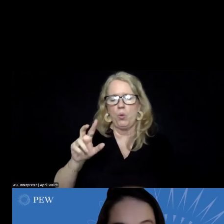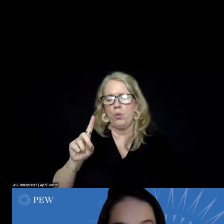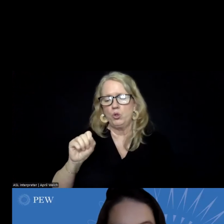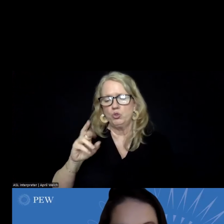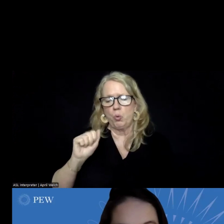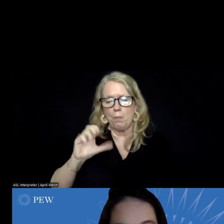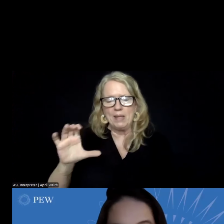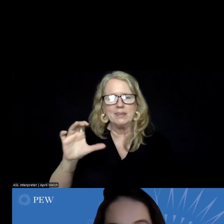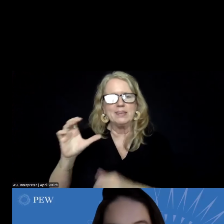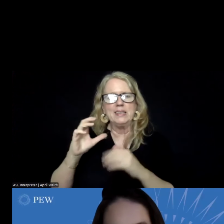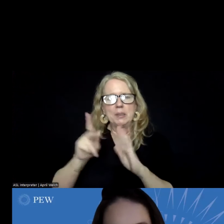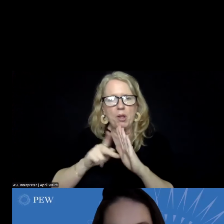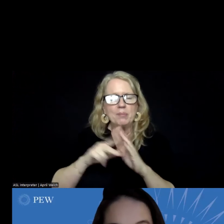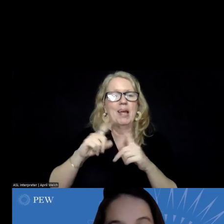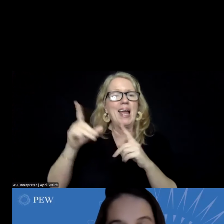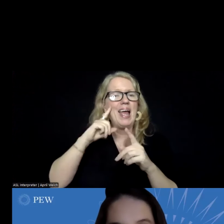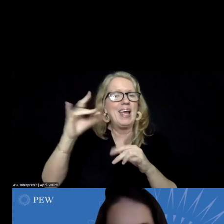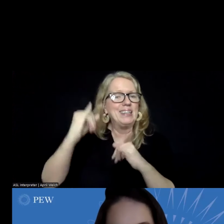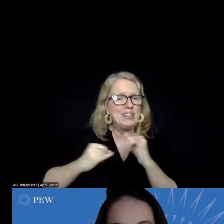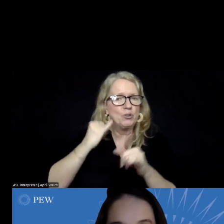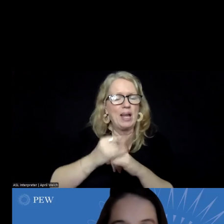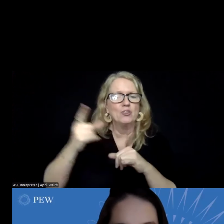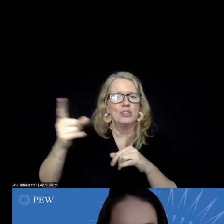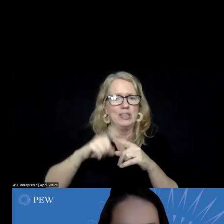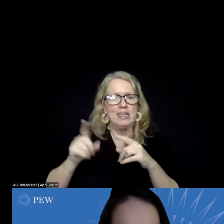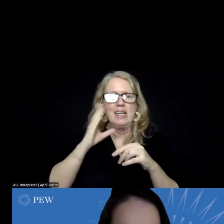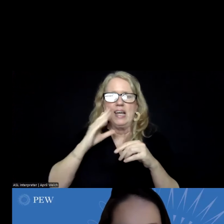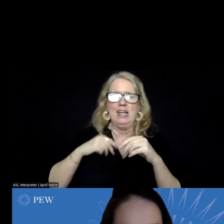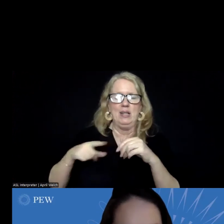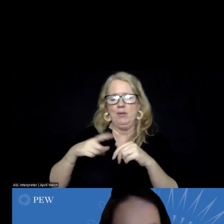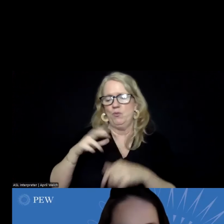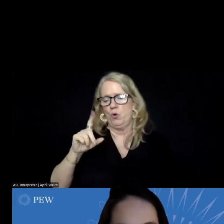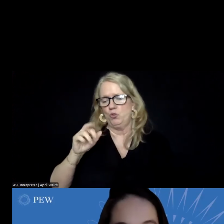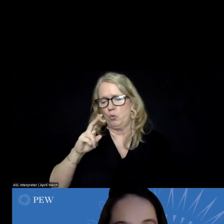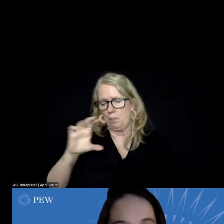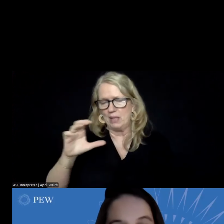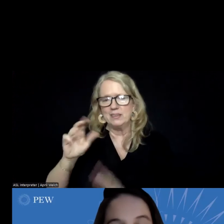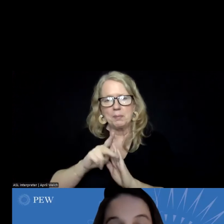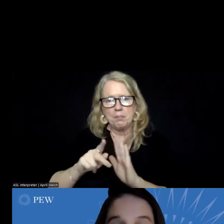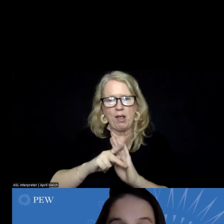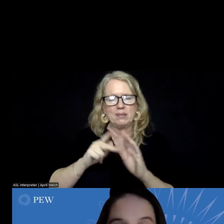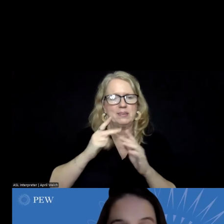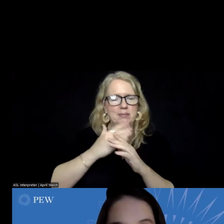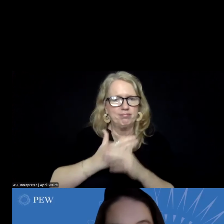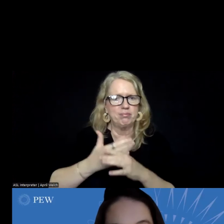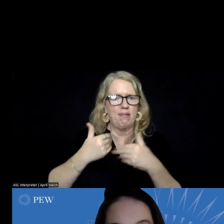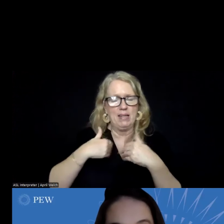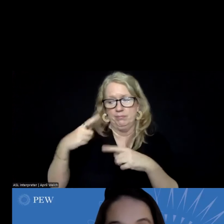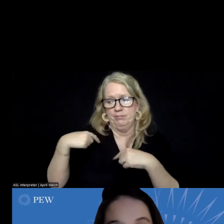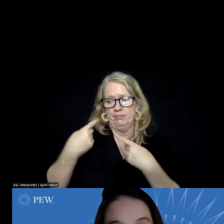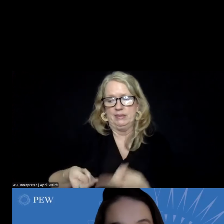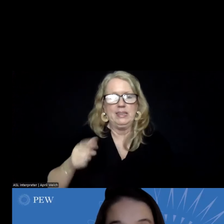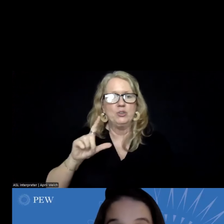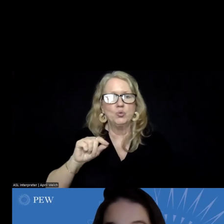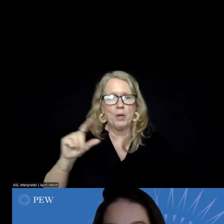and internationally on environmental issues. I, of course, am in the domestic policy portfolio. And since 2020,